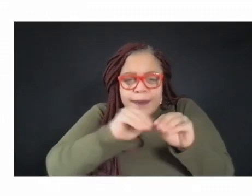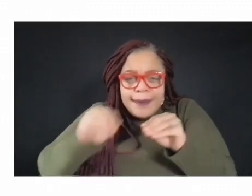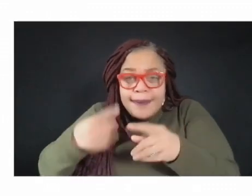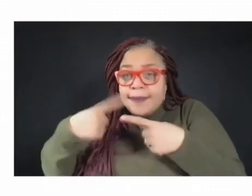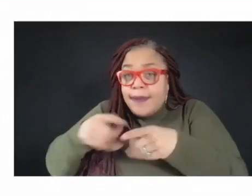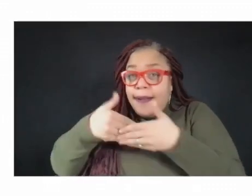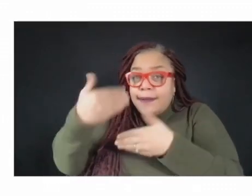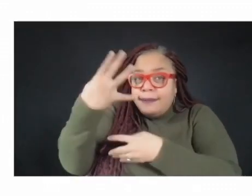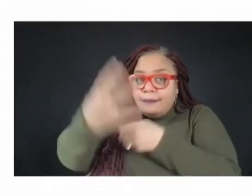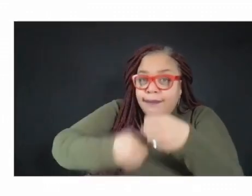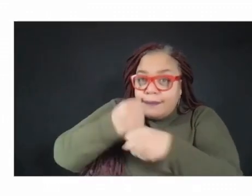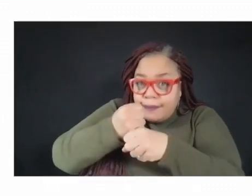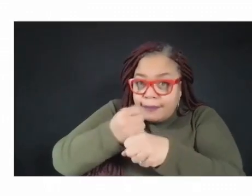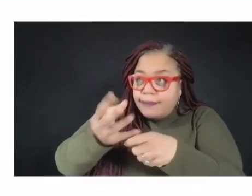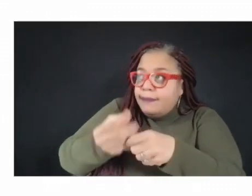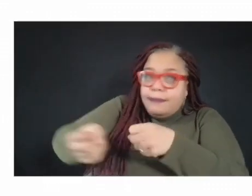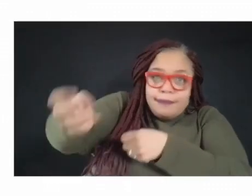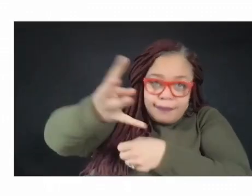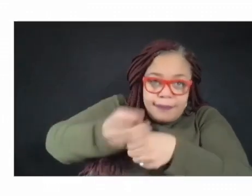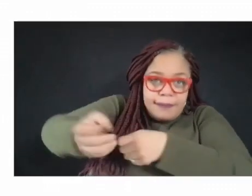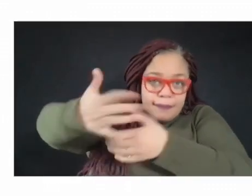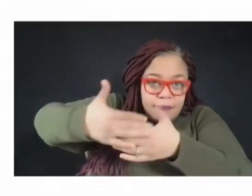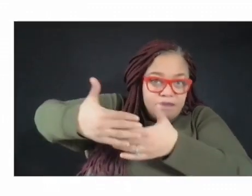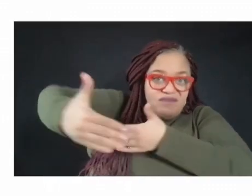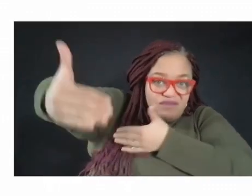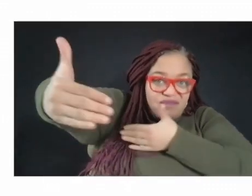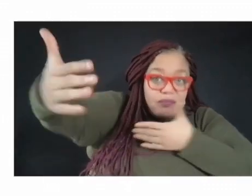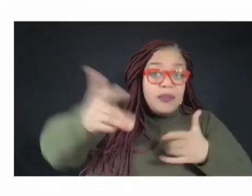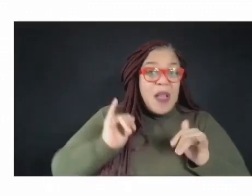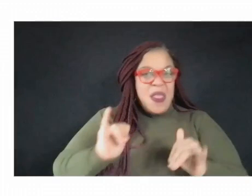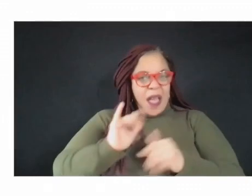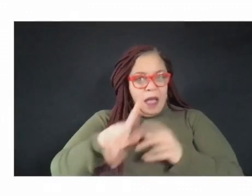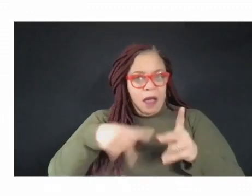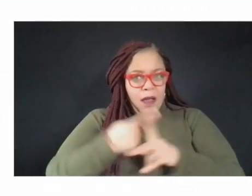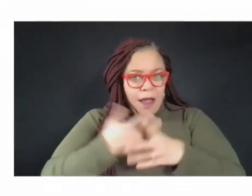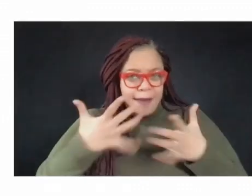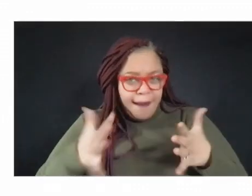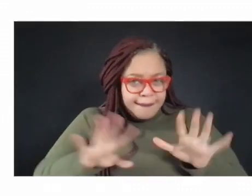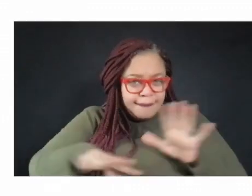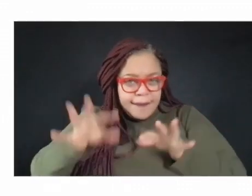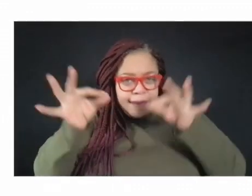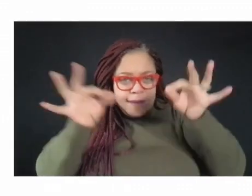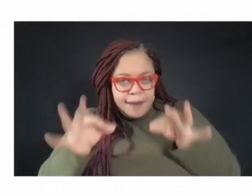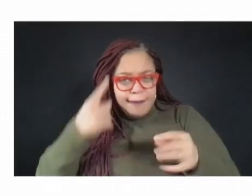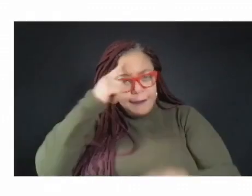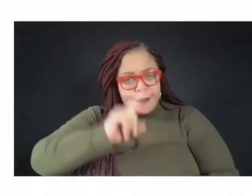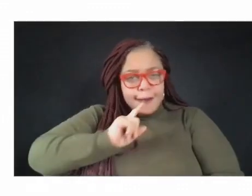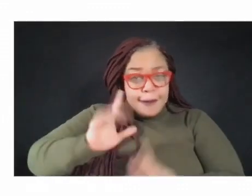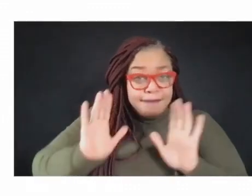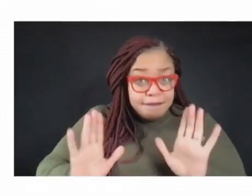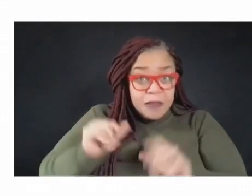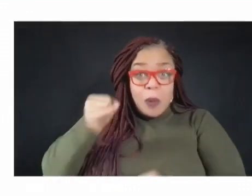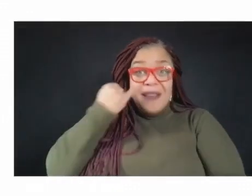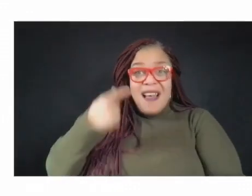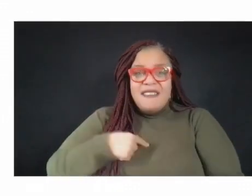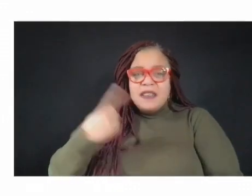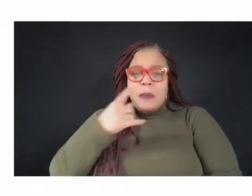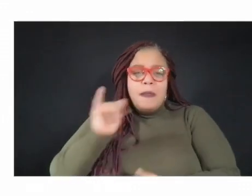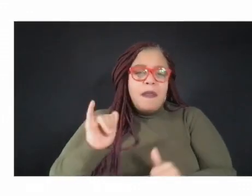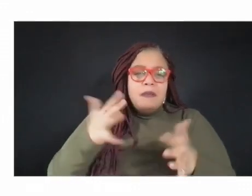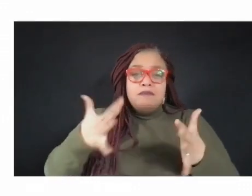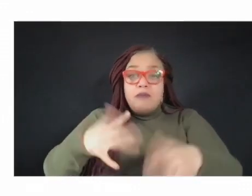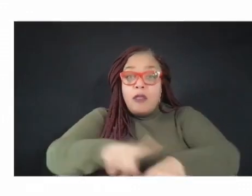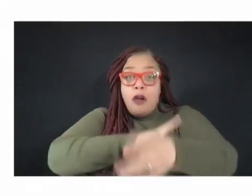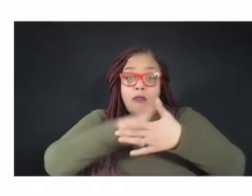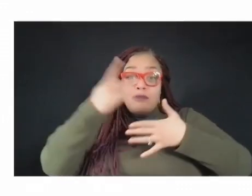for sure. So if you have something that's sort of longer projected out, please include that as well. To